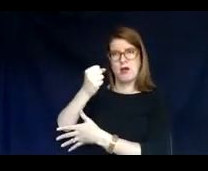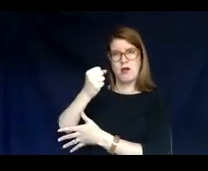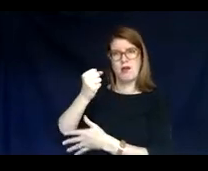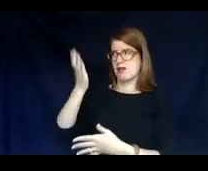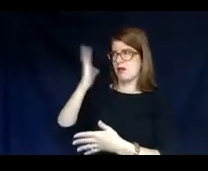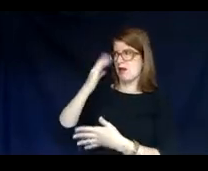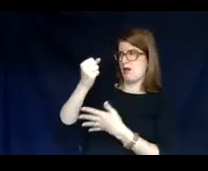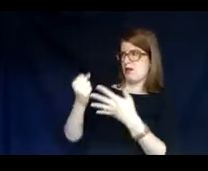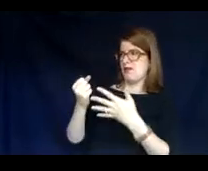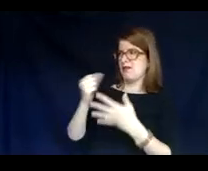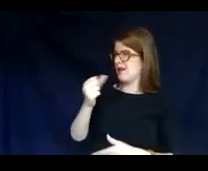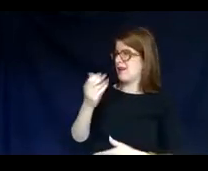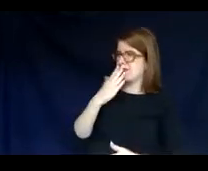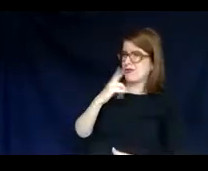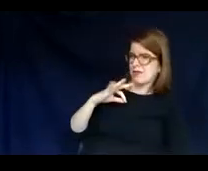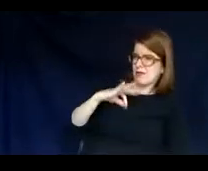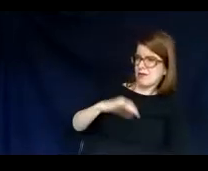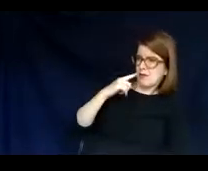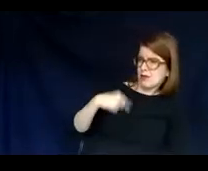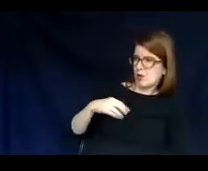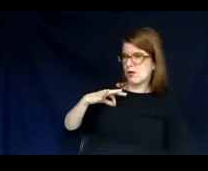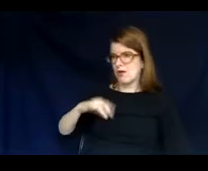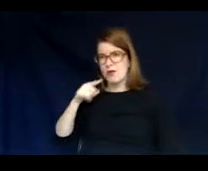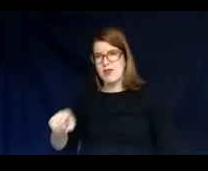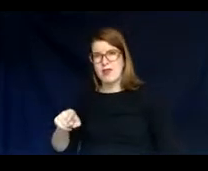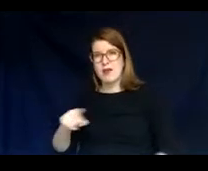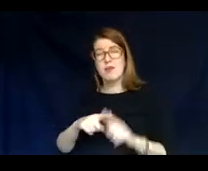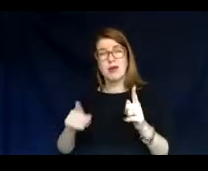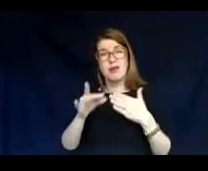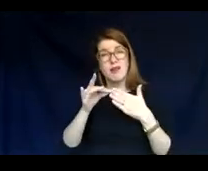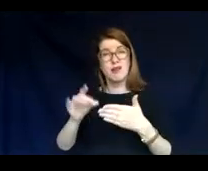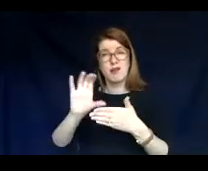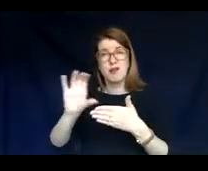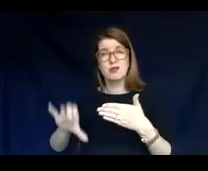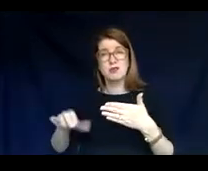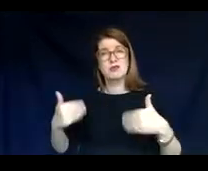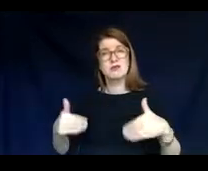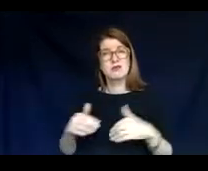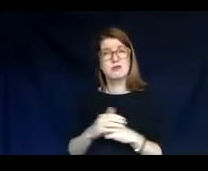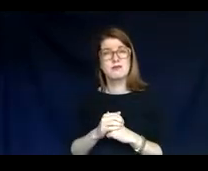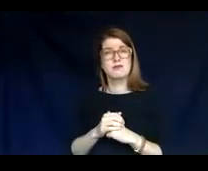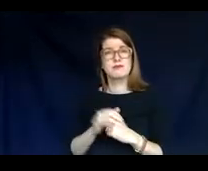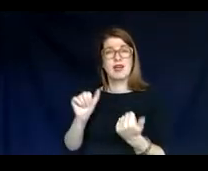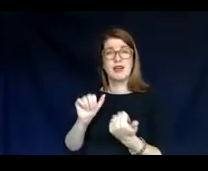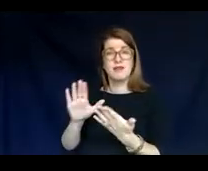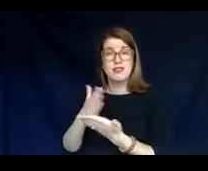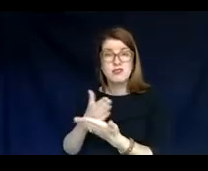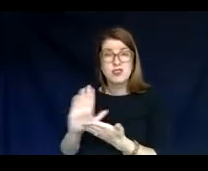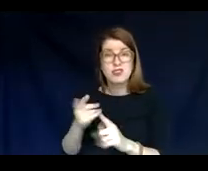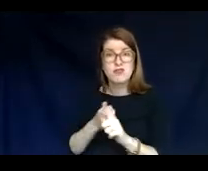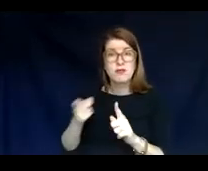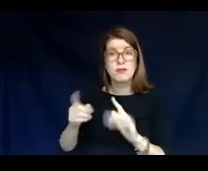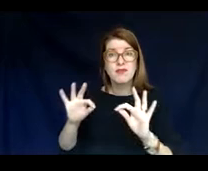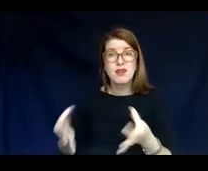It's not good for them. But it comes with significant consequences. I have faced rejection by them,